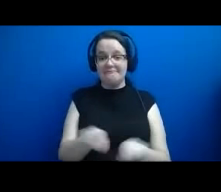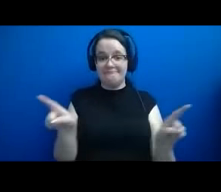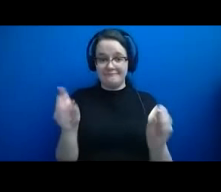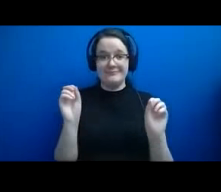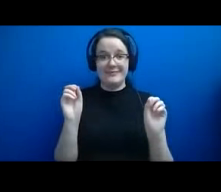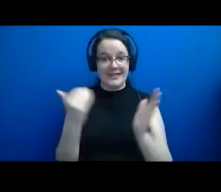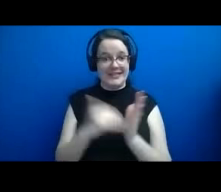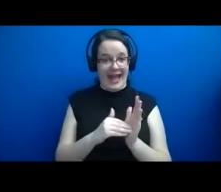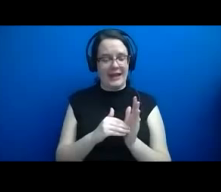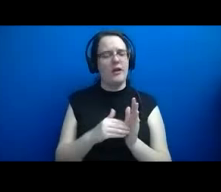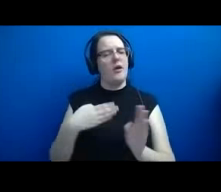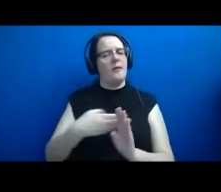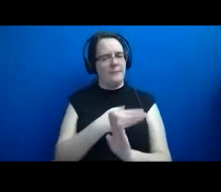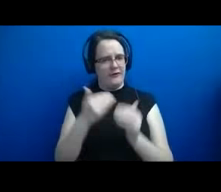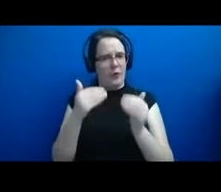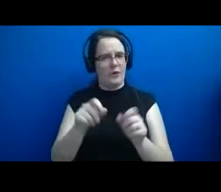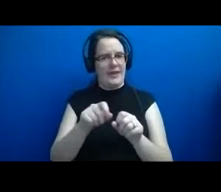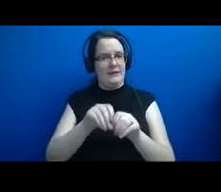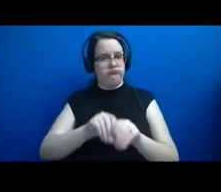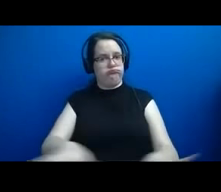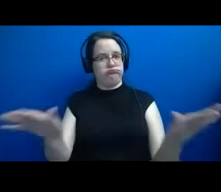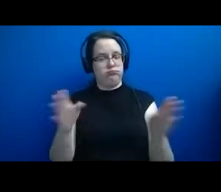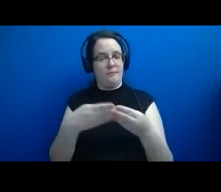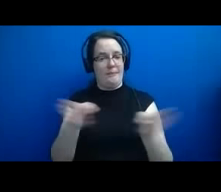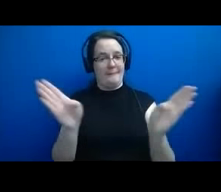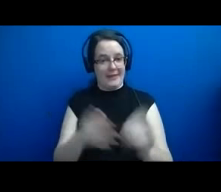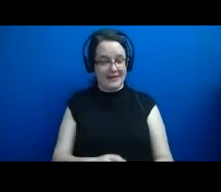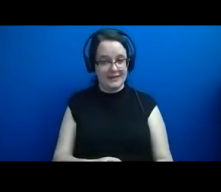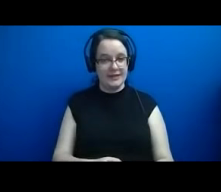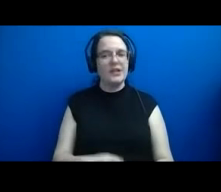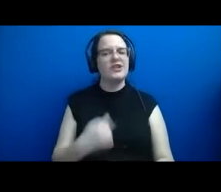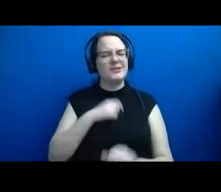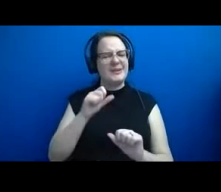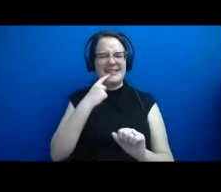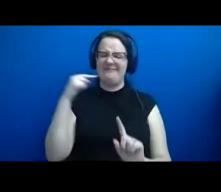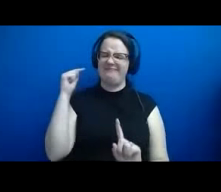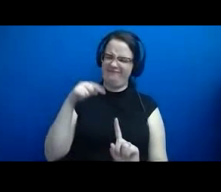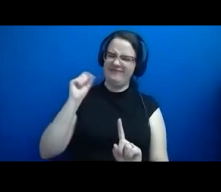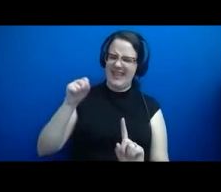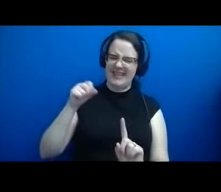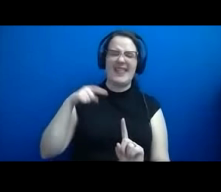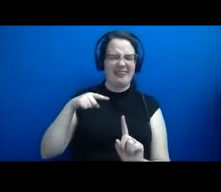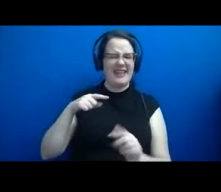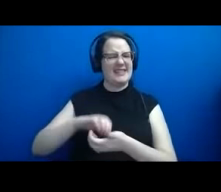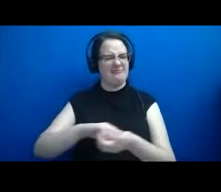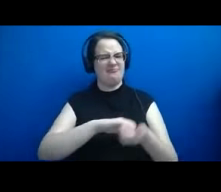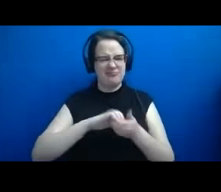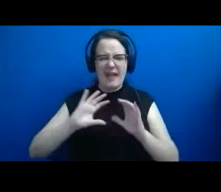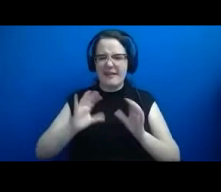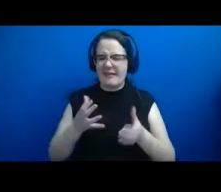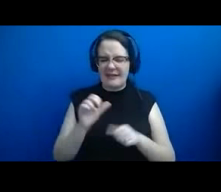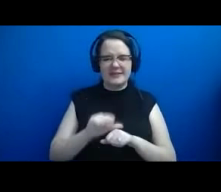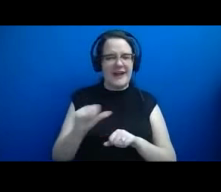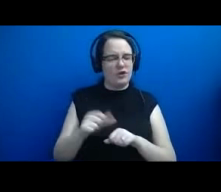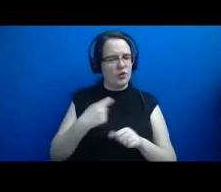you before we go public with it, so that we can say, yes, this is a collective effort and we're all on the same page and we agree with this vision and